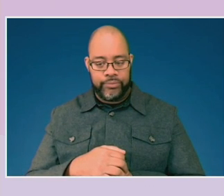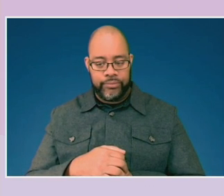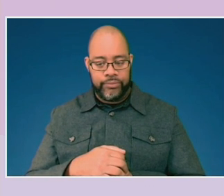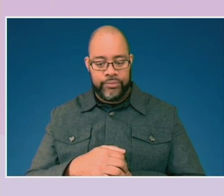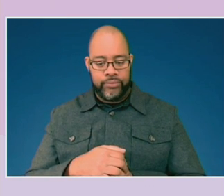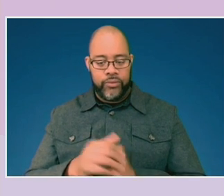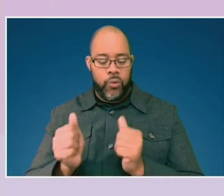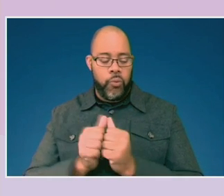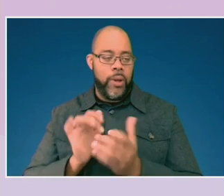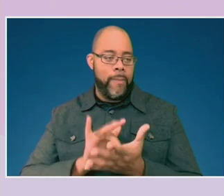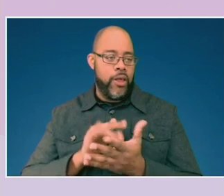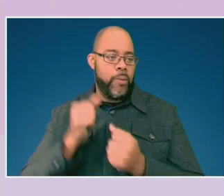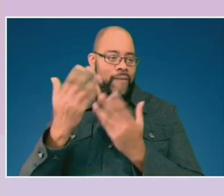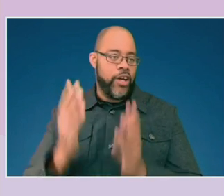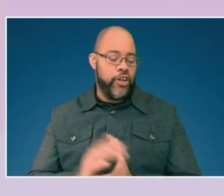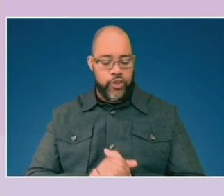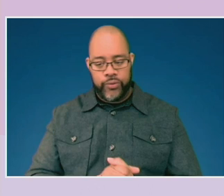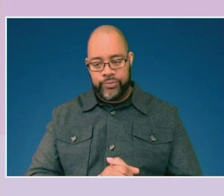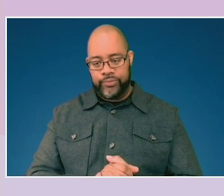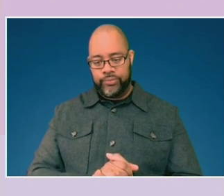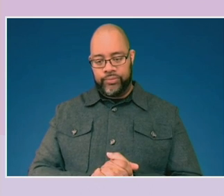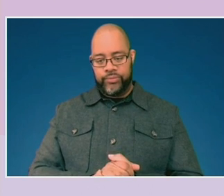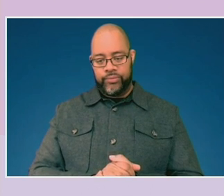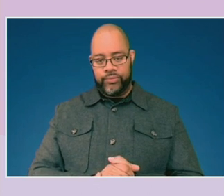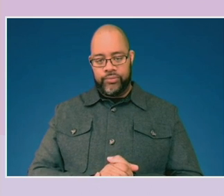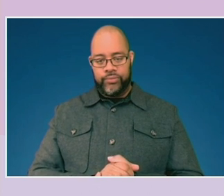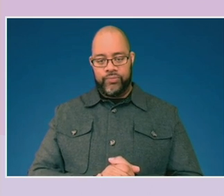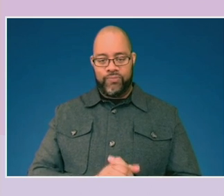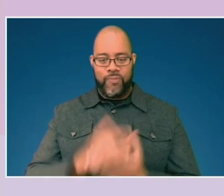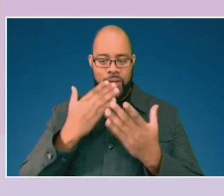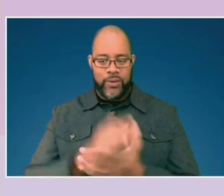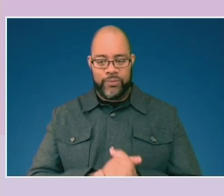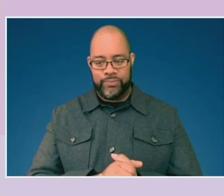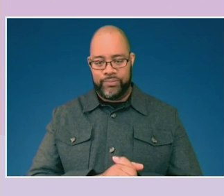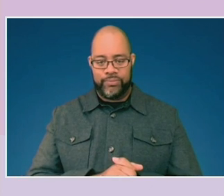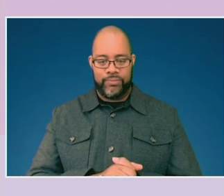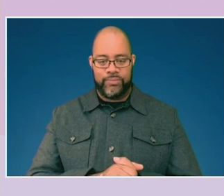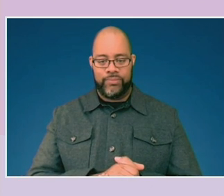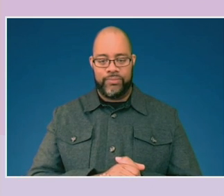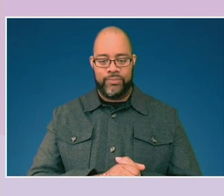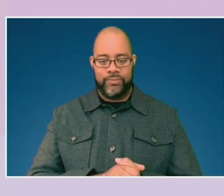medical provider. Thank you.